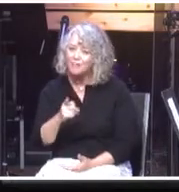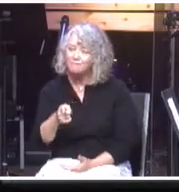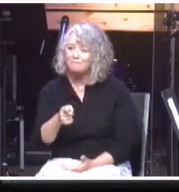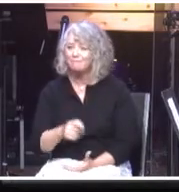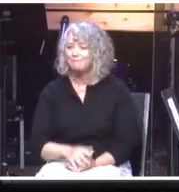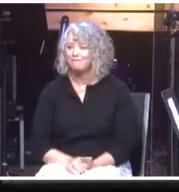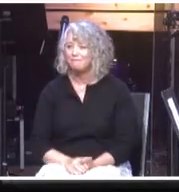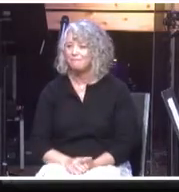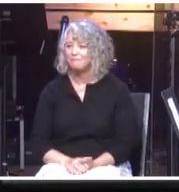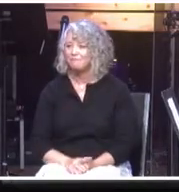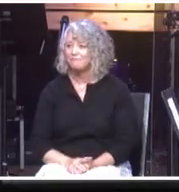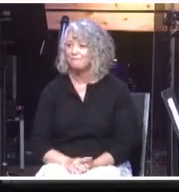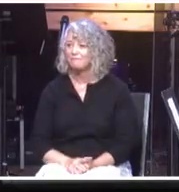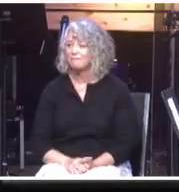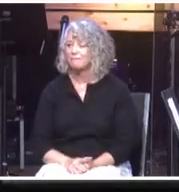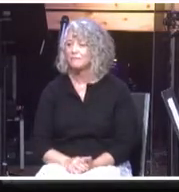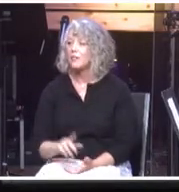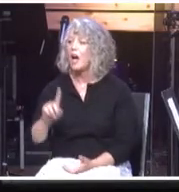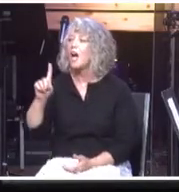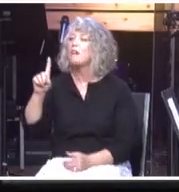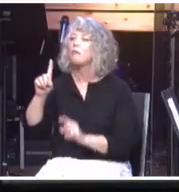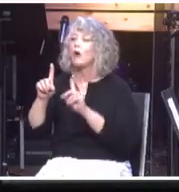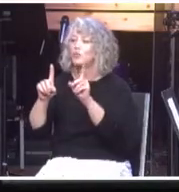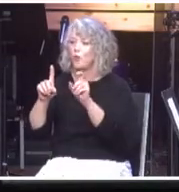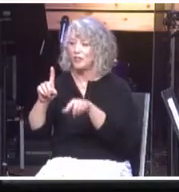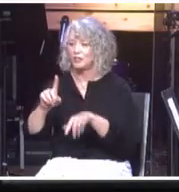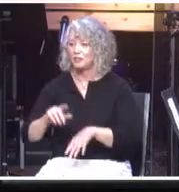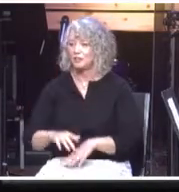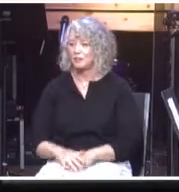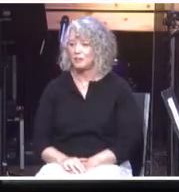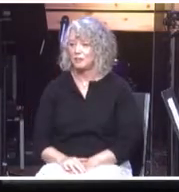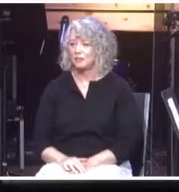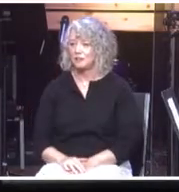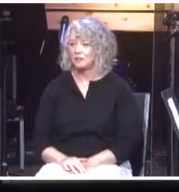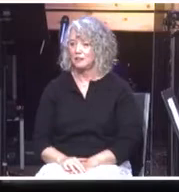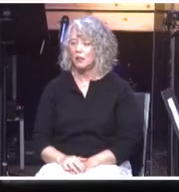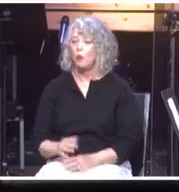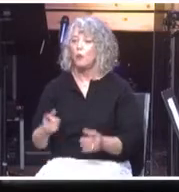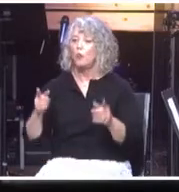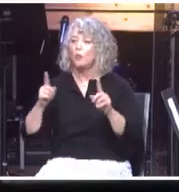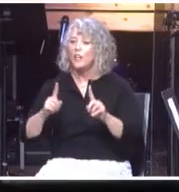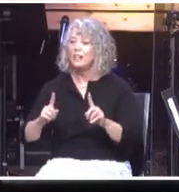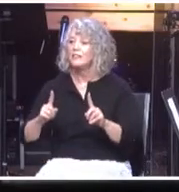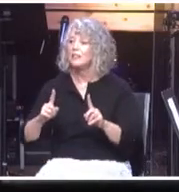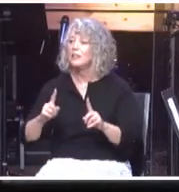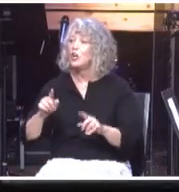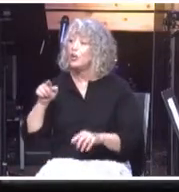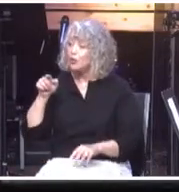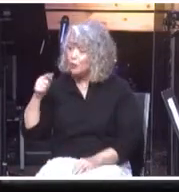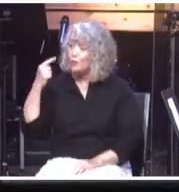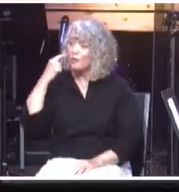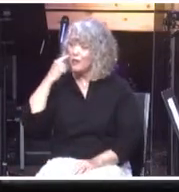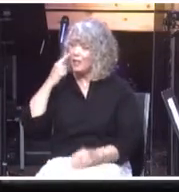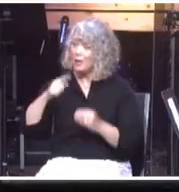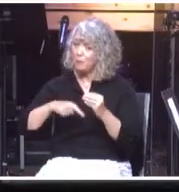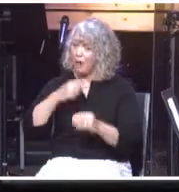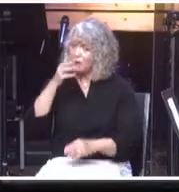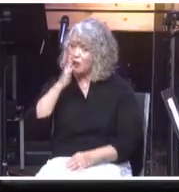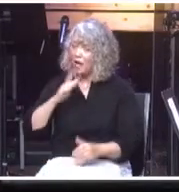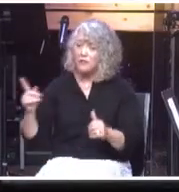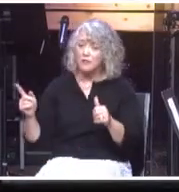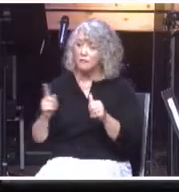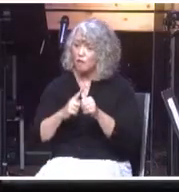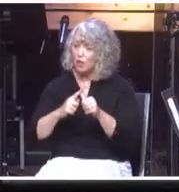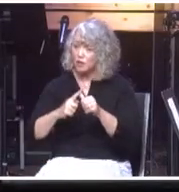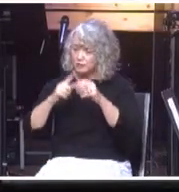Here's a question for you at this point. What immediately comes to your mind when you think of God? I mean, what is the